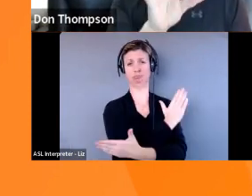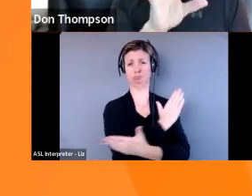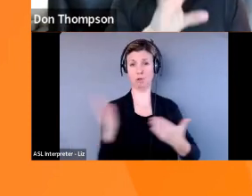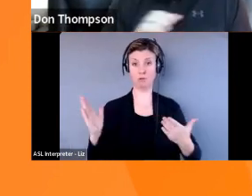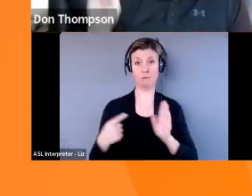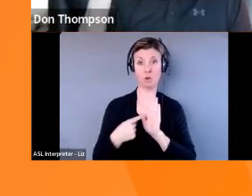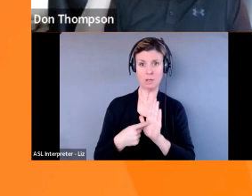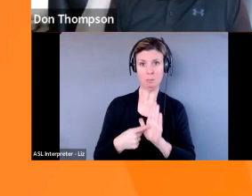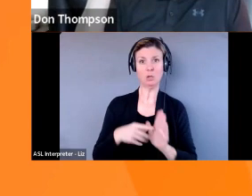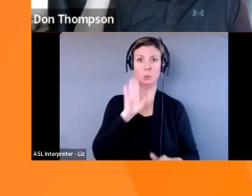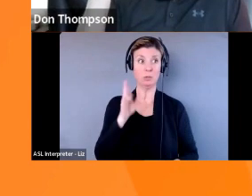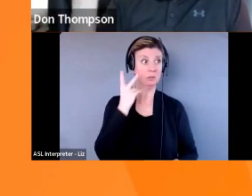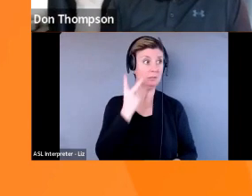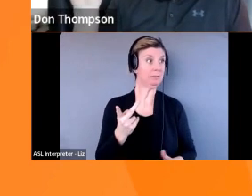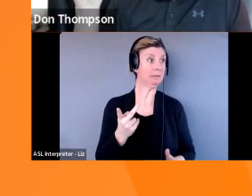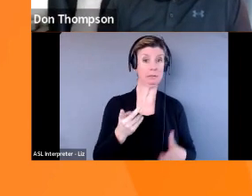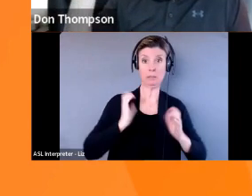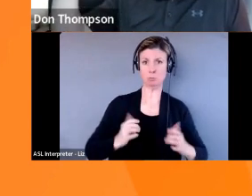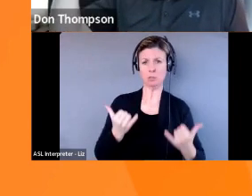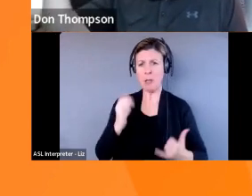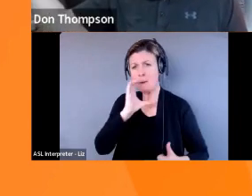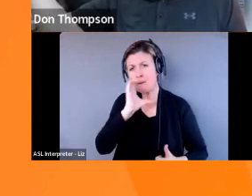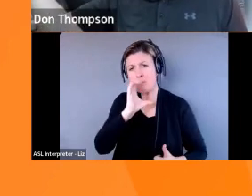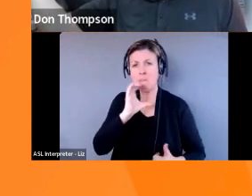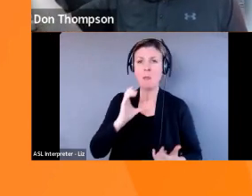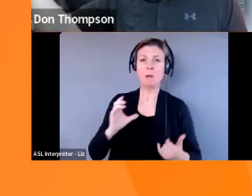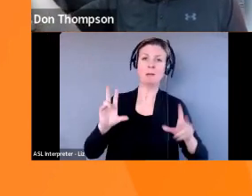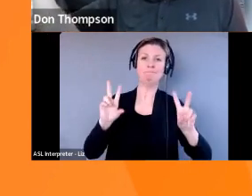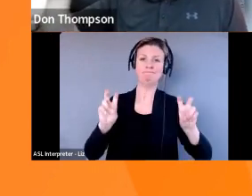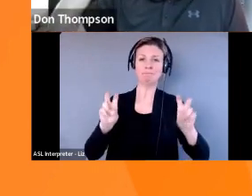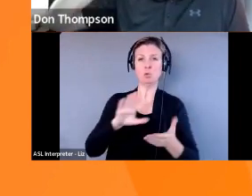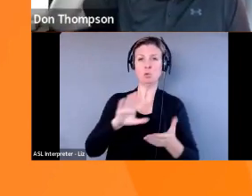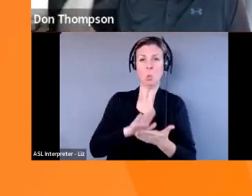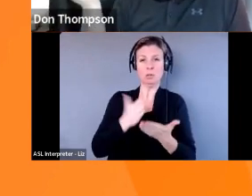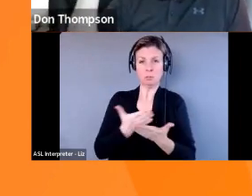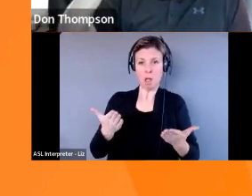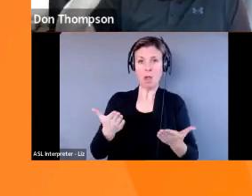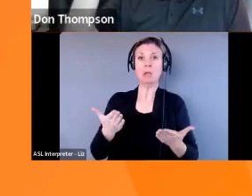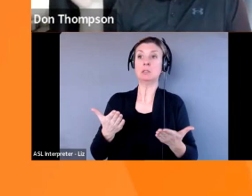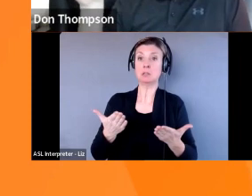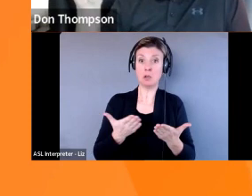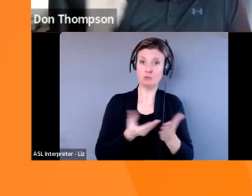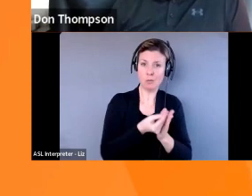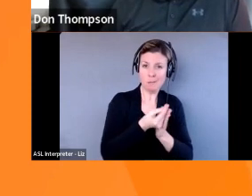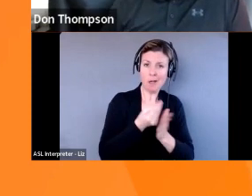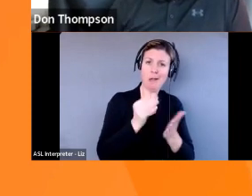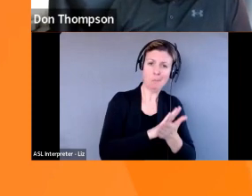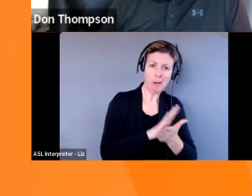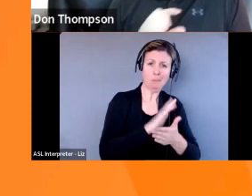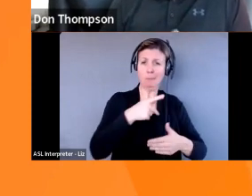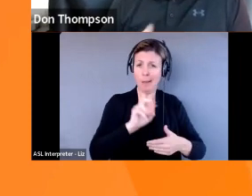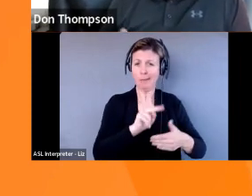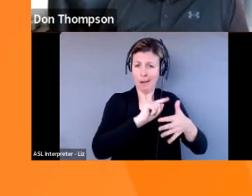school supplies, and they may end up buying some back to school snacks as well. And so there's opportunity and an overlap of